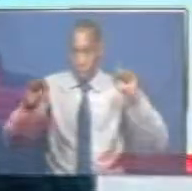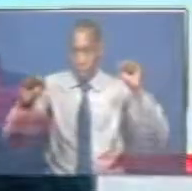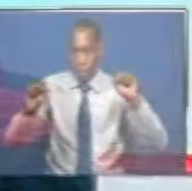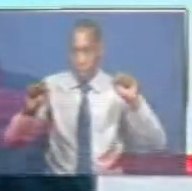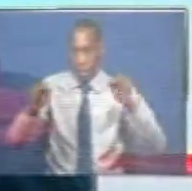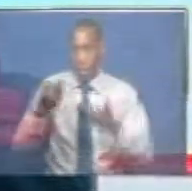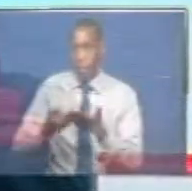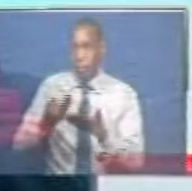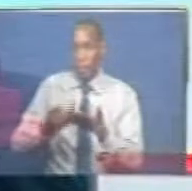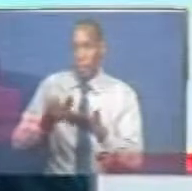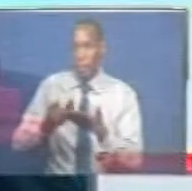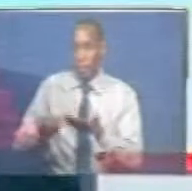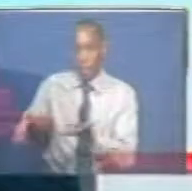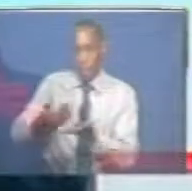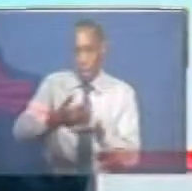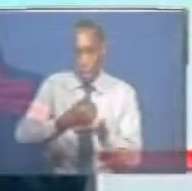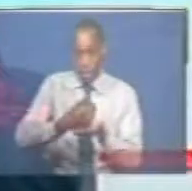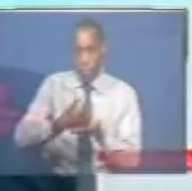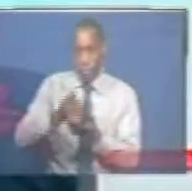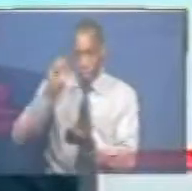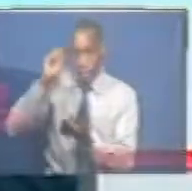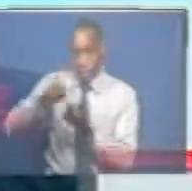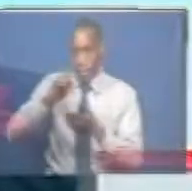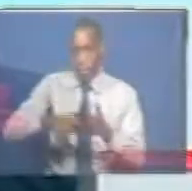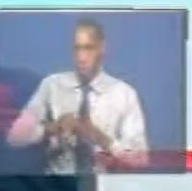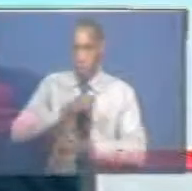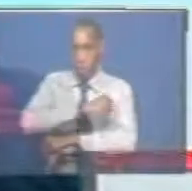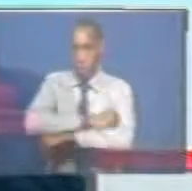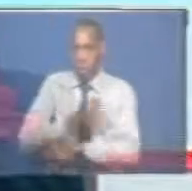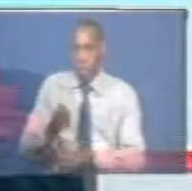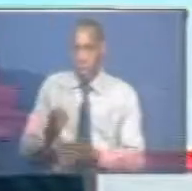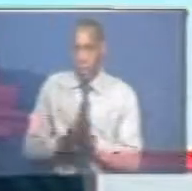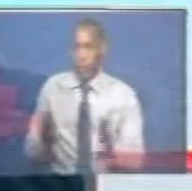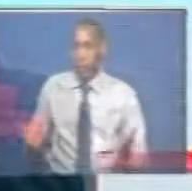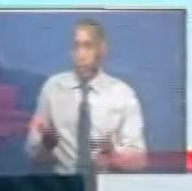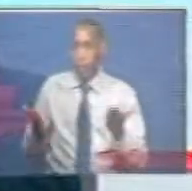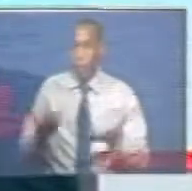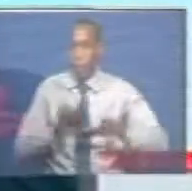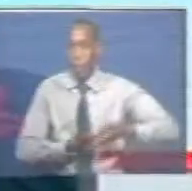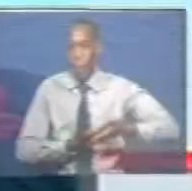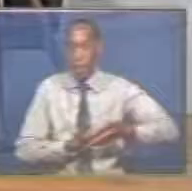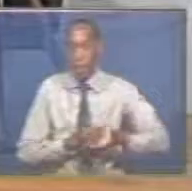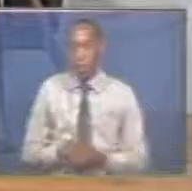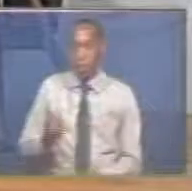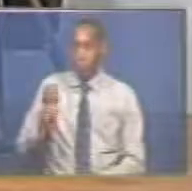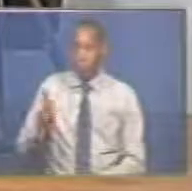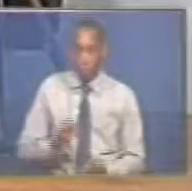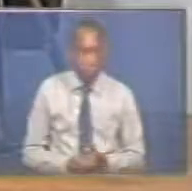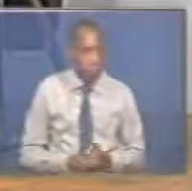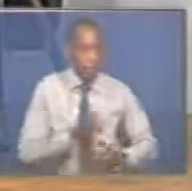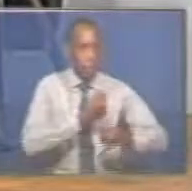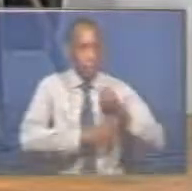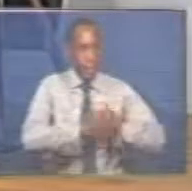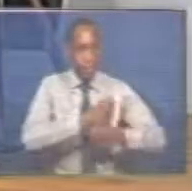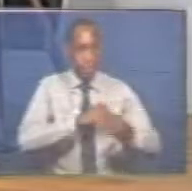during that charity tournament goes towards the school fees and the welfare of the baby. And are your activities